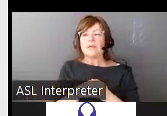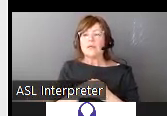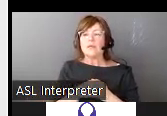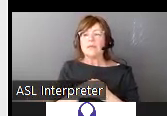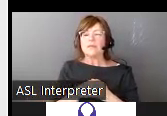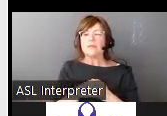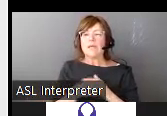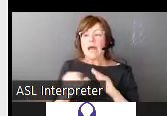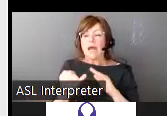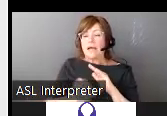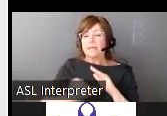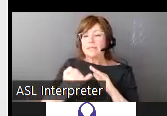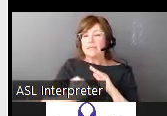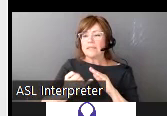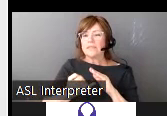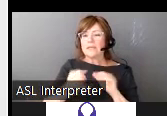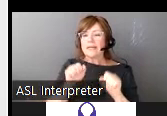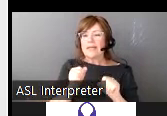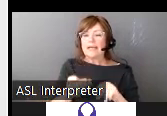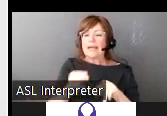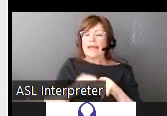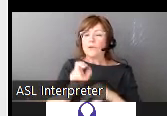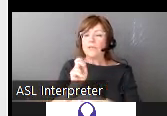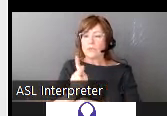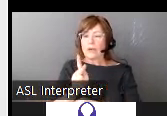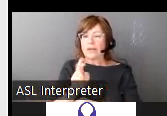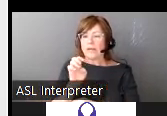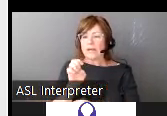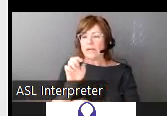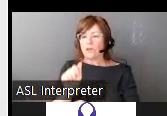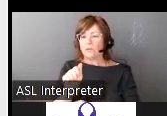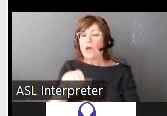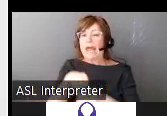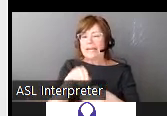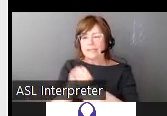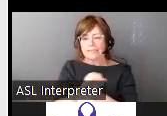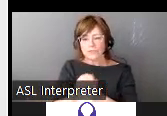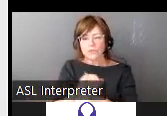social isolation can also increase the risk of elder abuse in institutional settings.